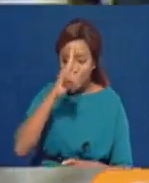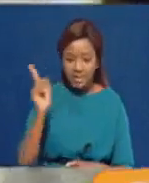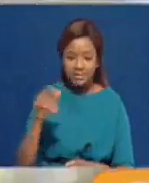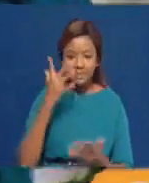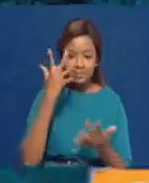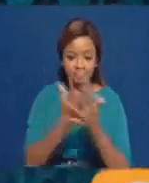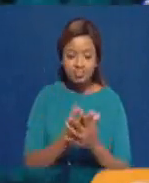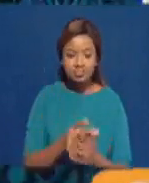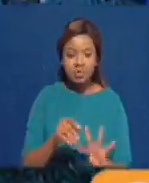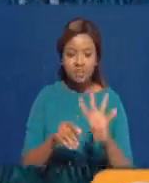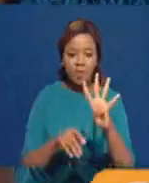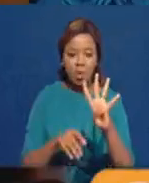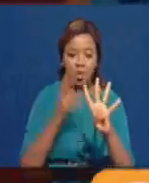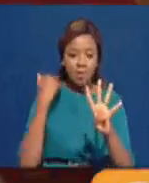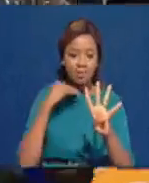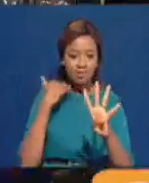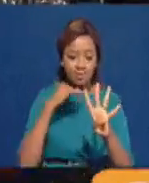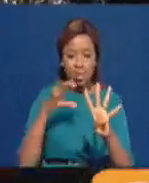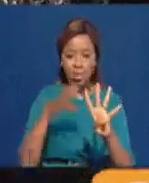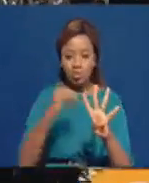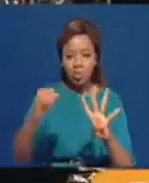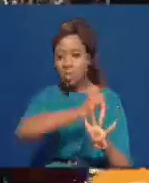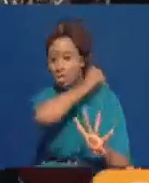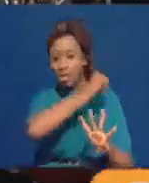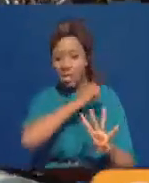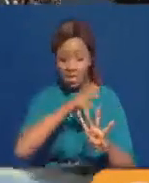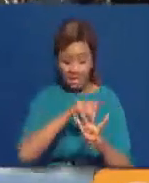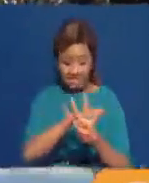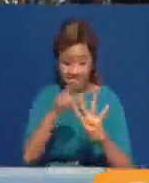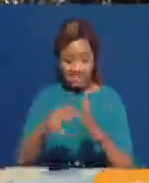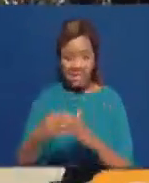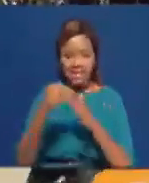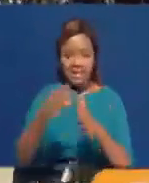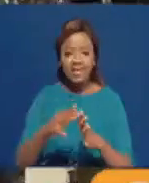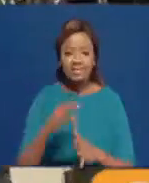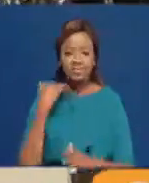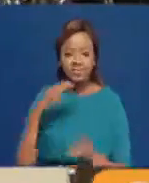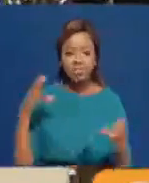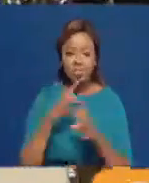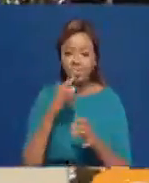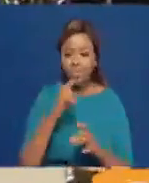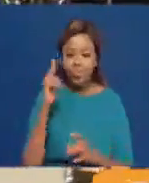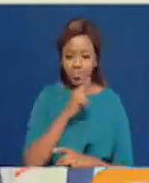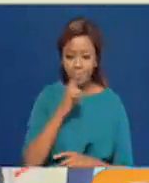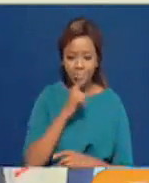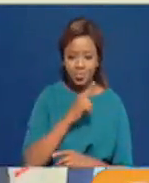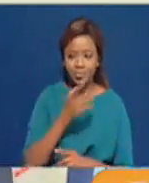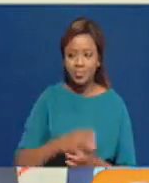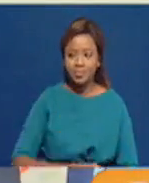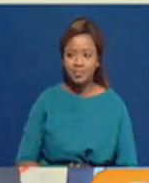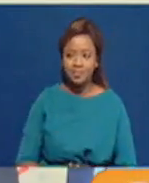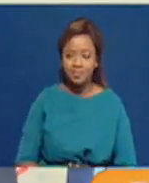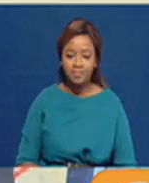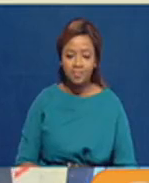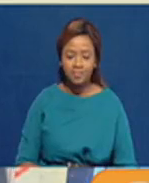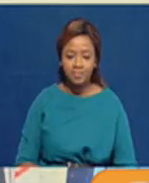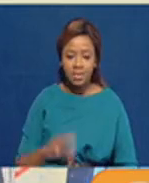suspected muggers believed to be the leaders of a gang that has been terrorizing city residents. Kuna gang